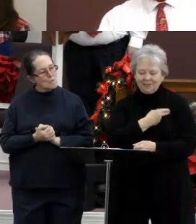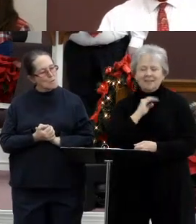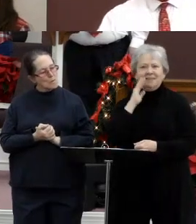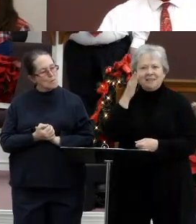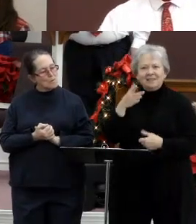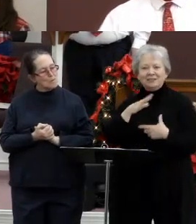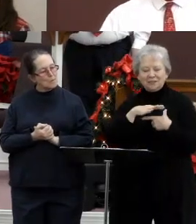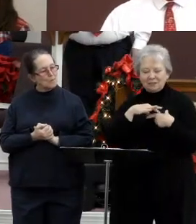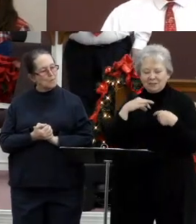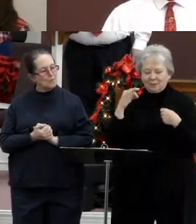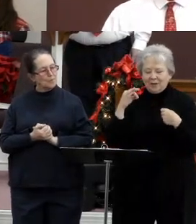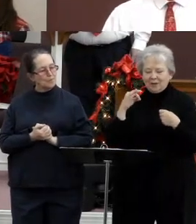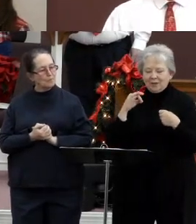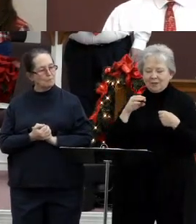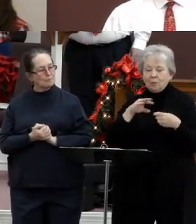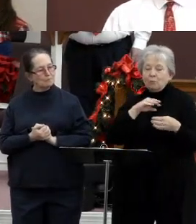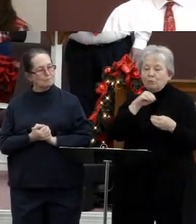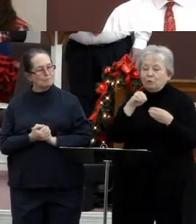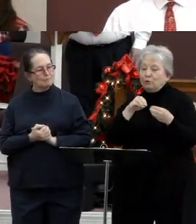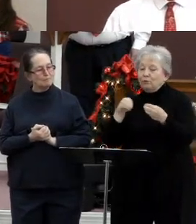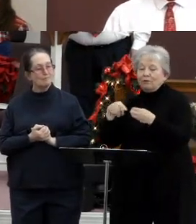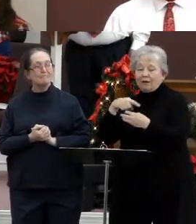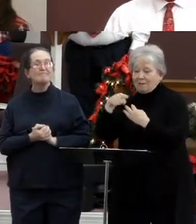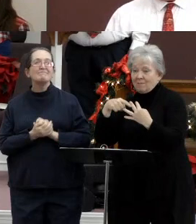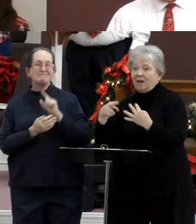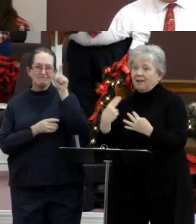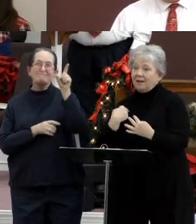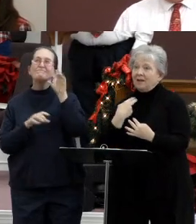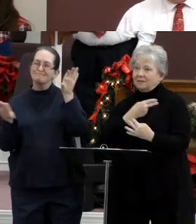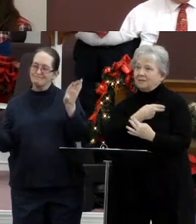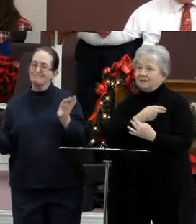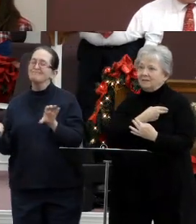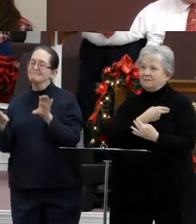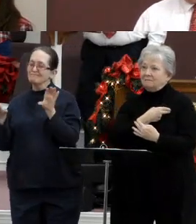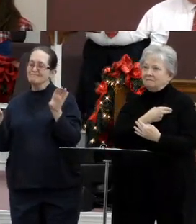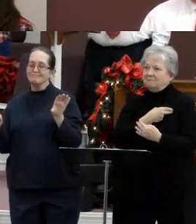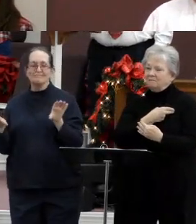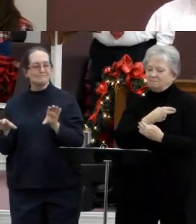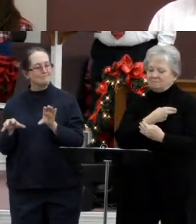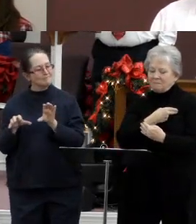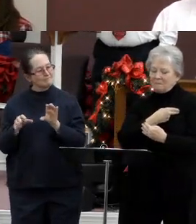Does the Spirit move among us?